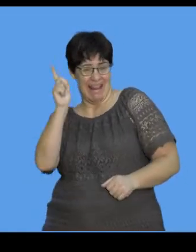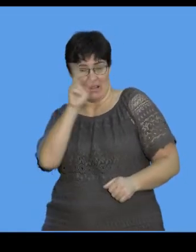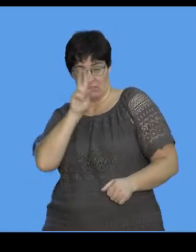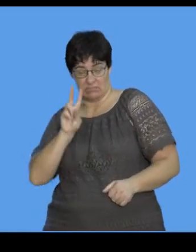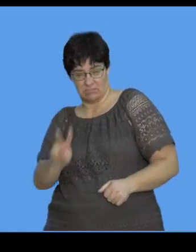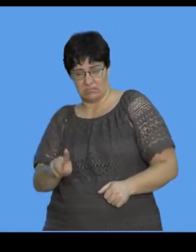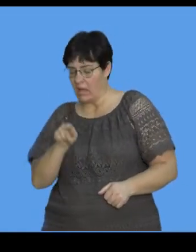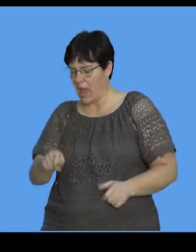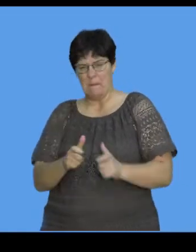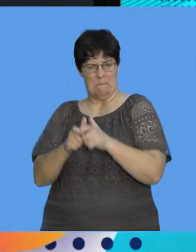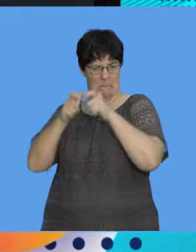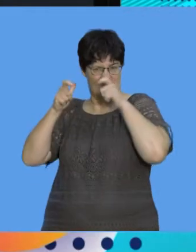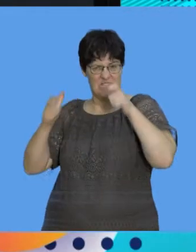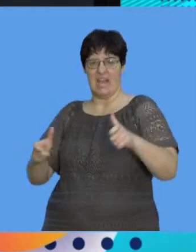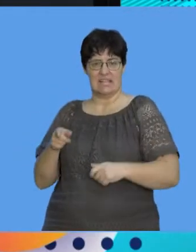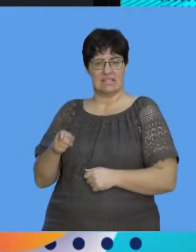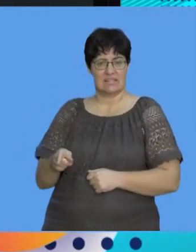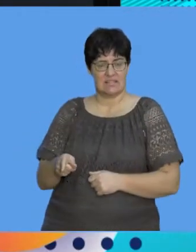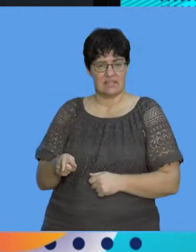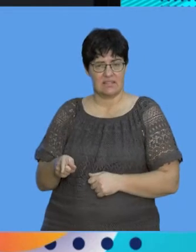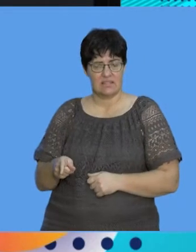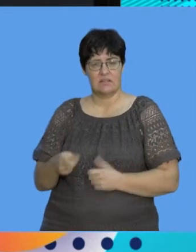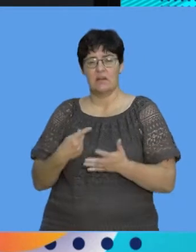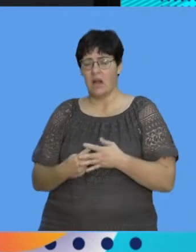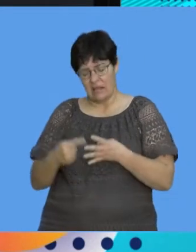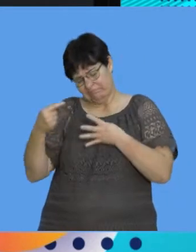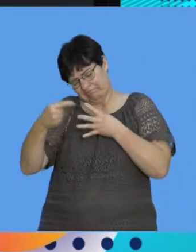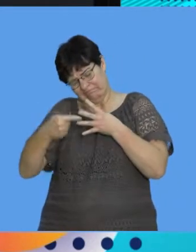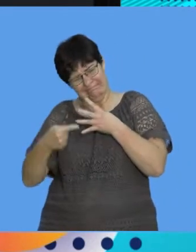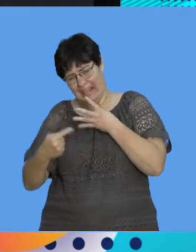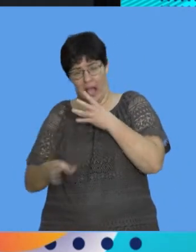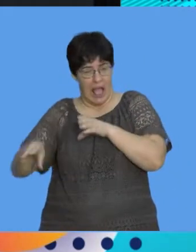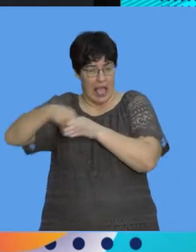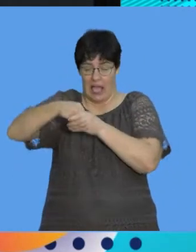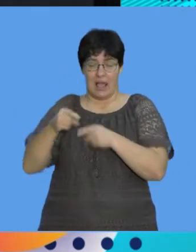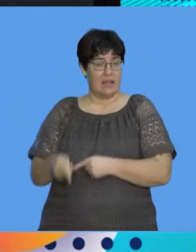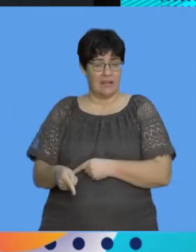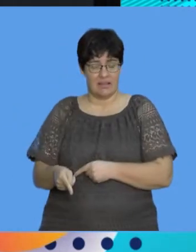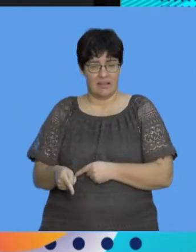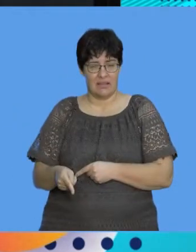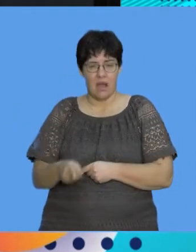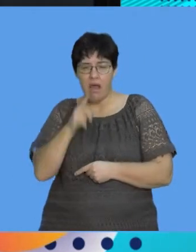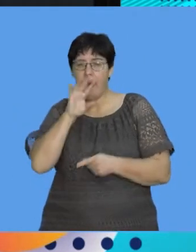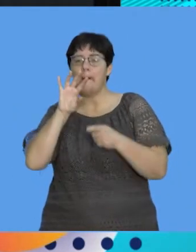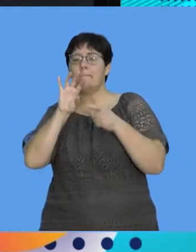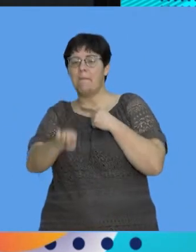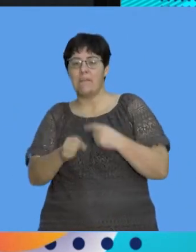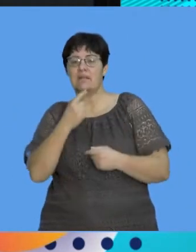are much bigger. They are made up of so many more things, and a lot of you will recognize when I